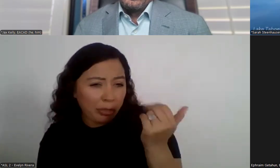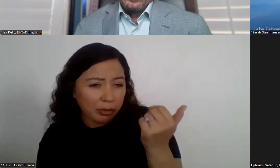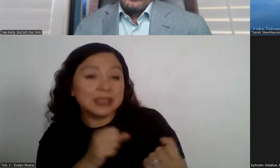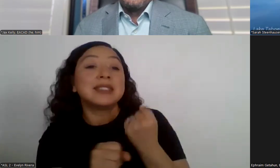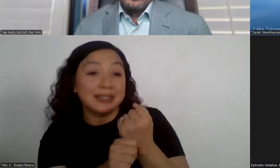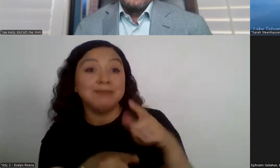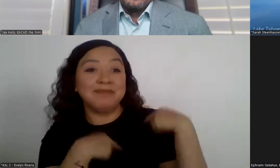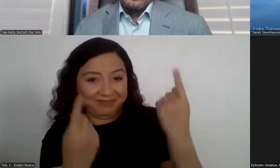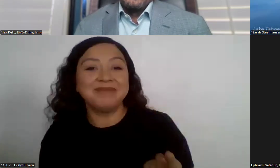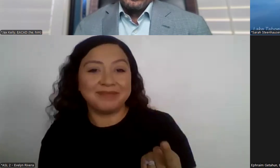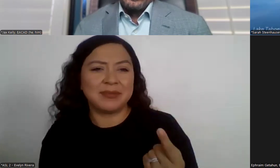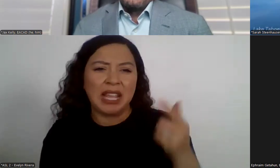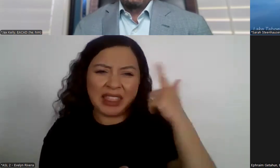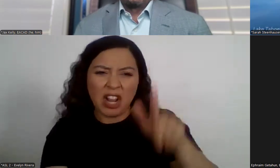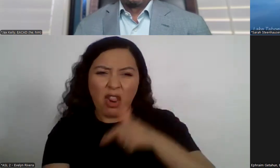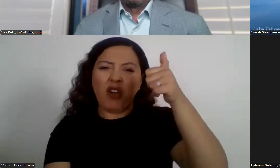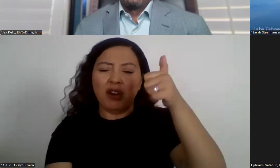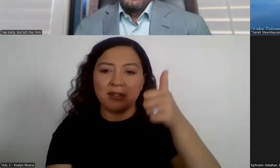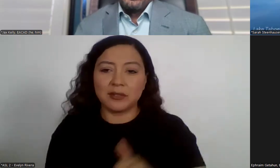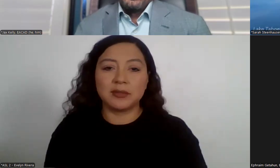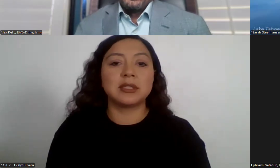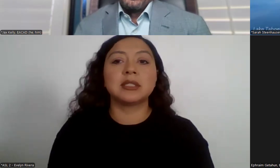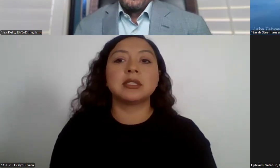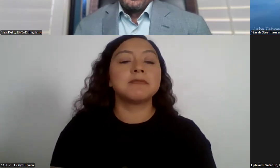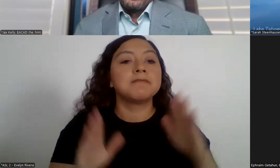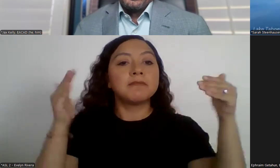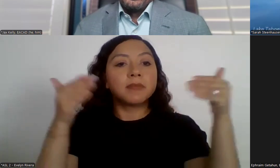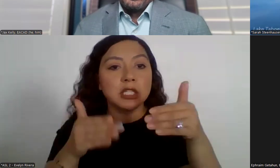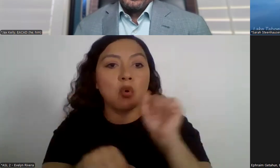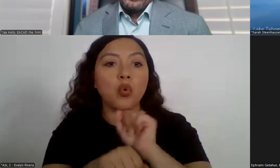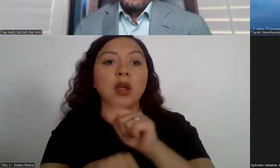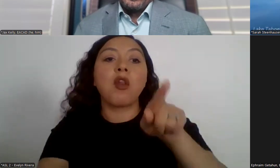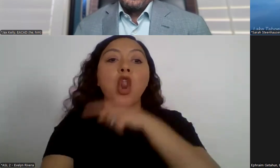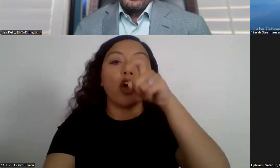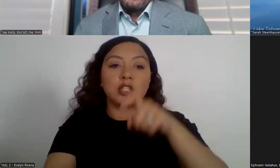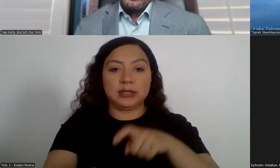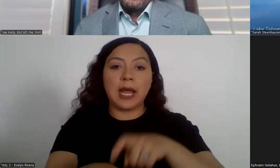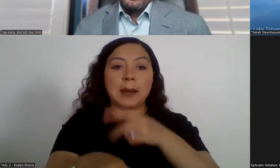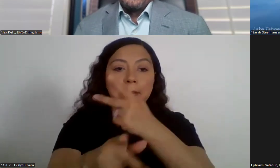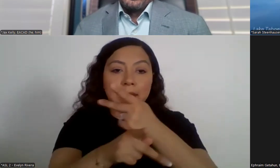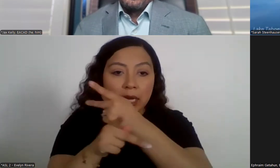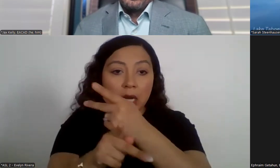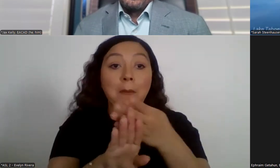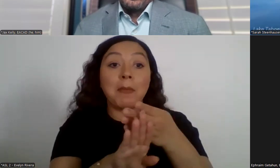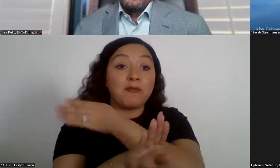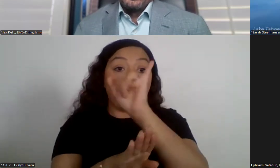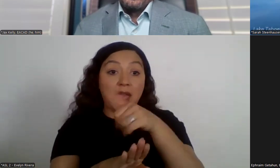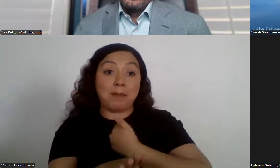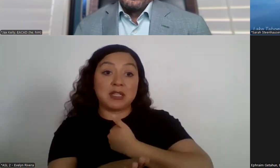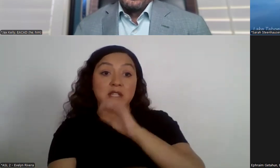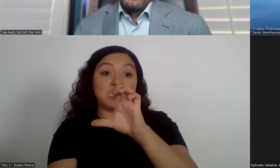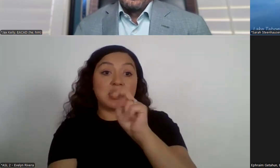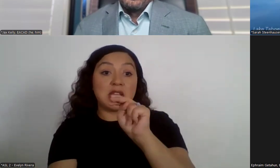years, maybe even longer, exclusively in long-term care. Even prior to that, I was a CNA and